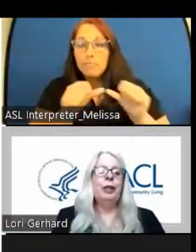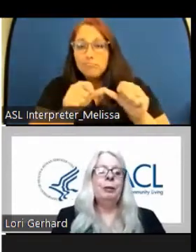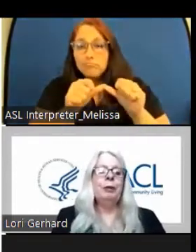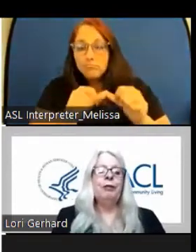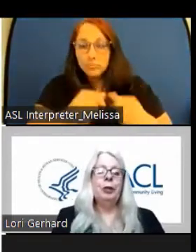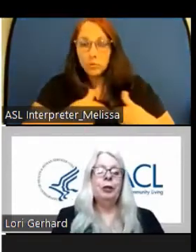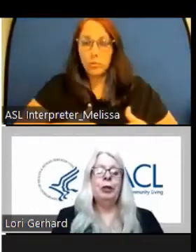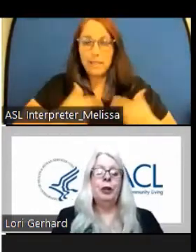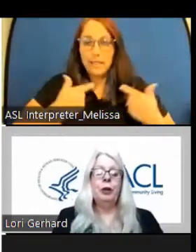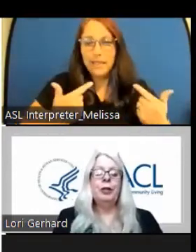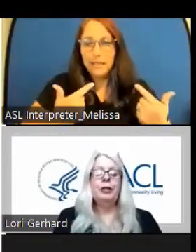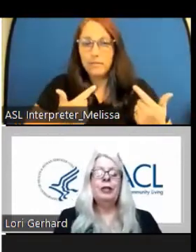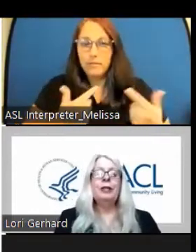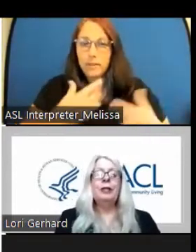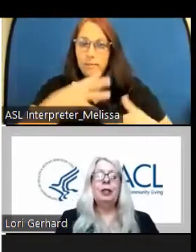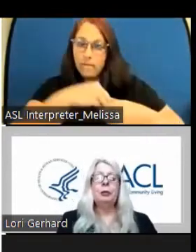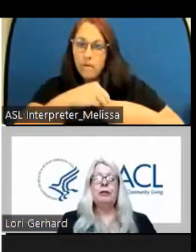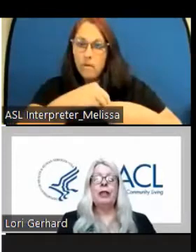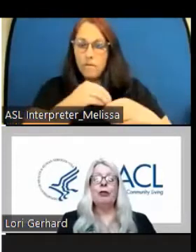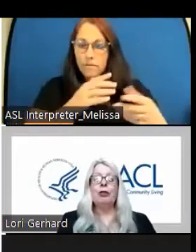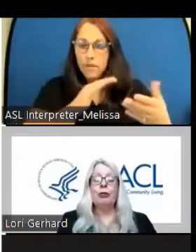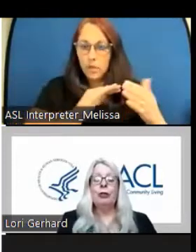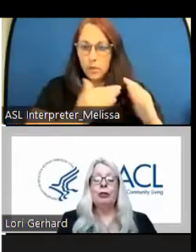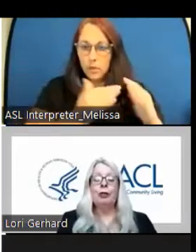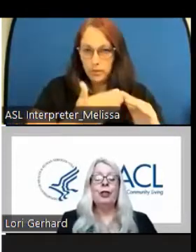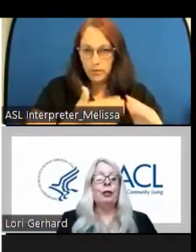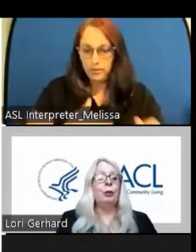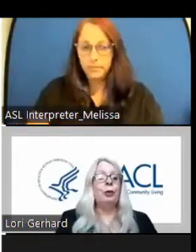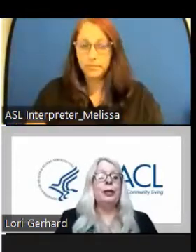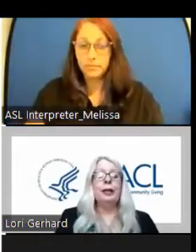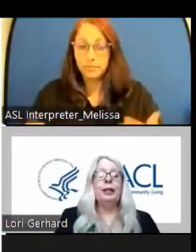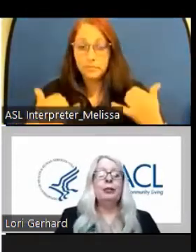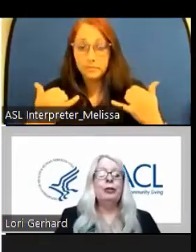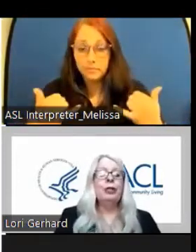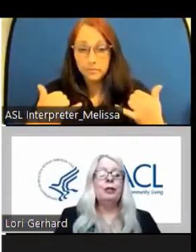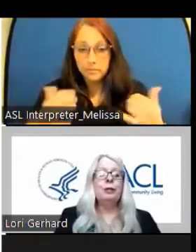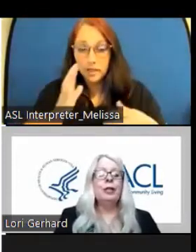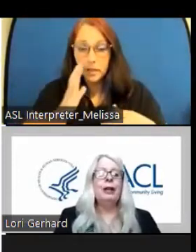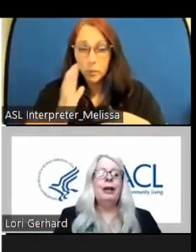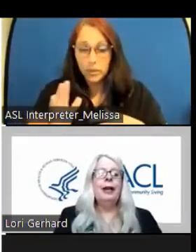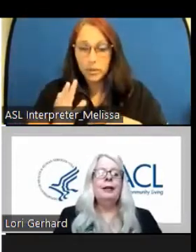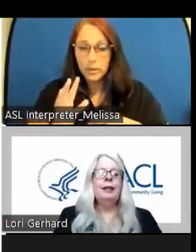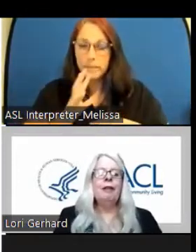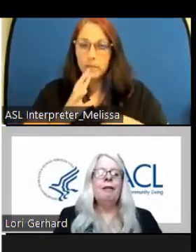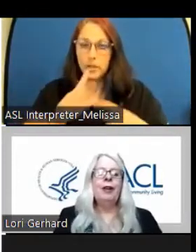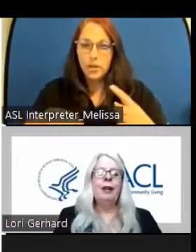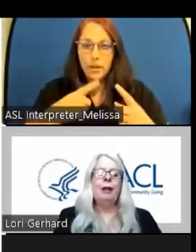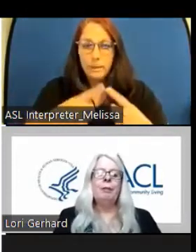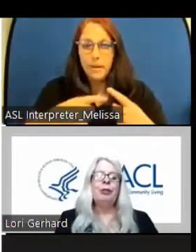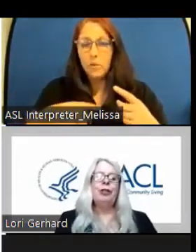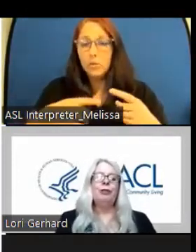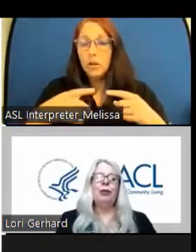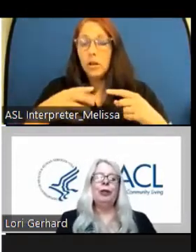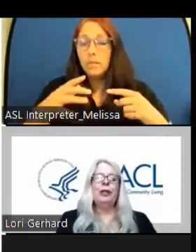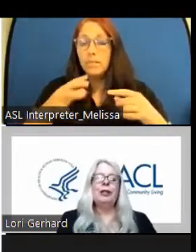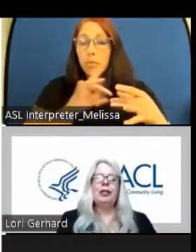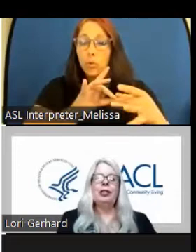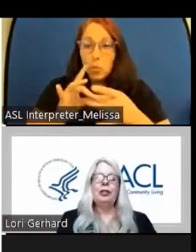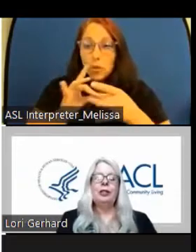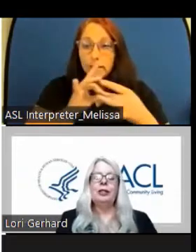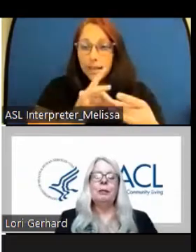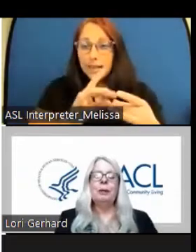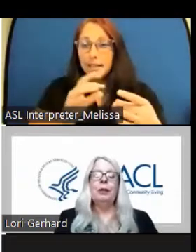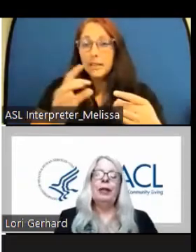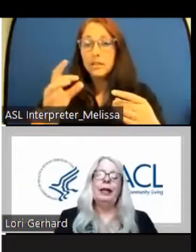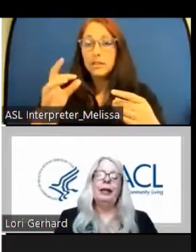on becoming familiar with homelessness, continuums of care structures, and coordinated entry systems, and identifying opportunities for organizations